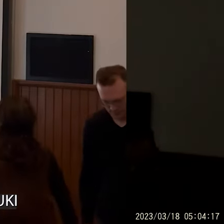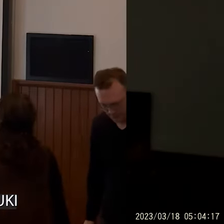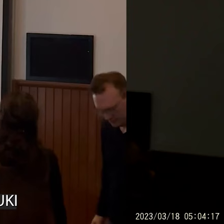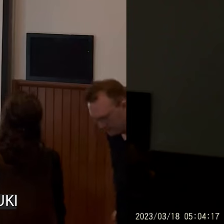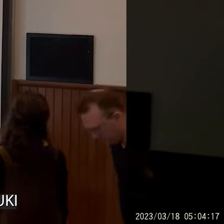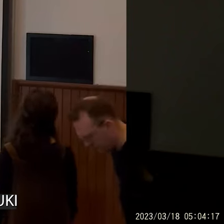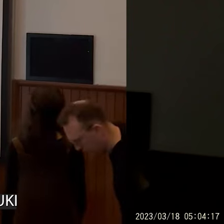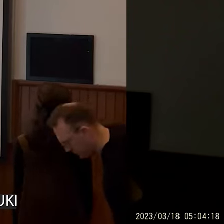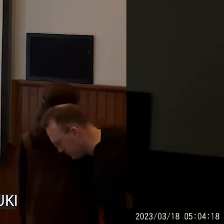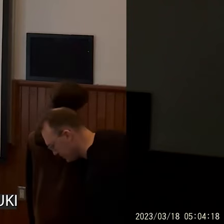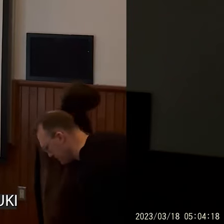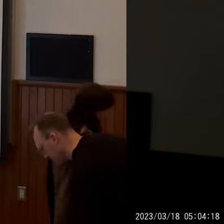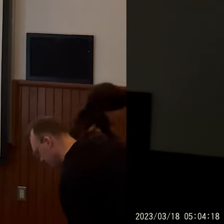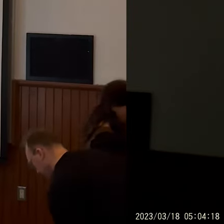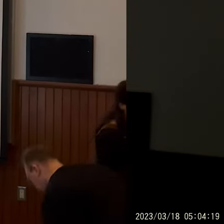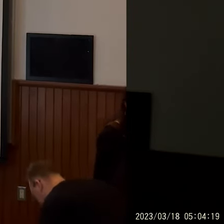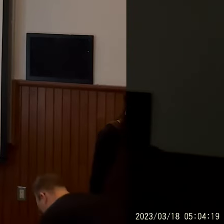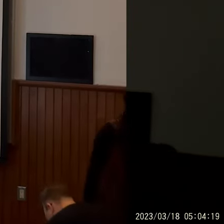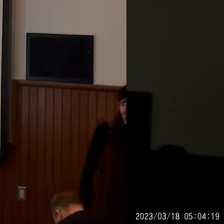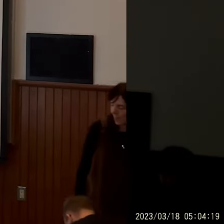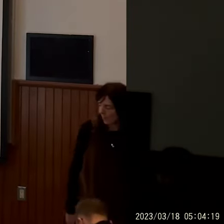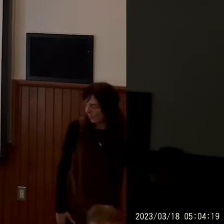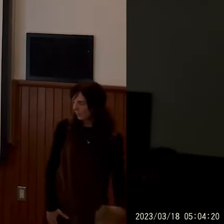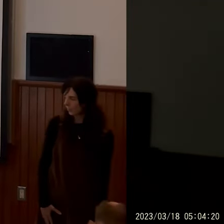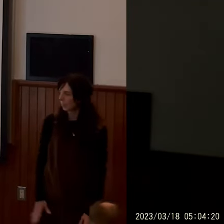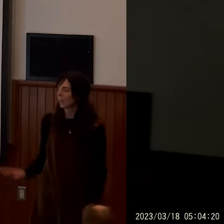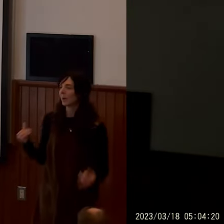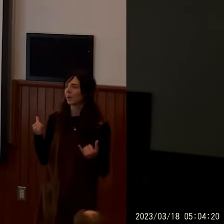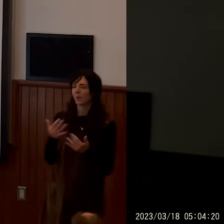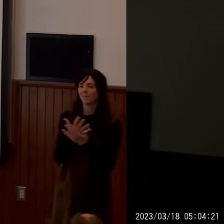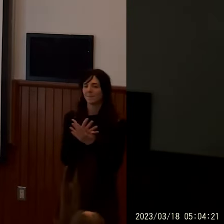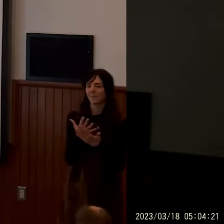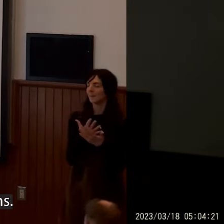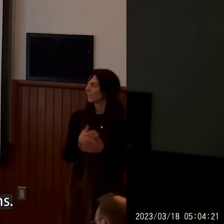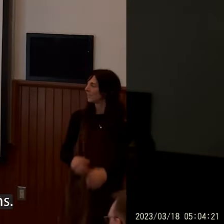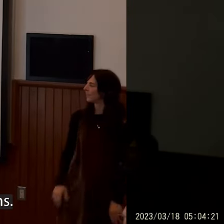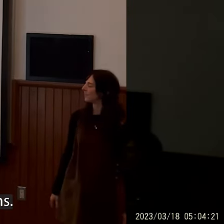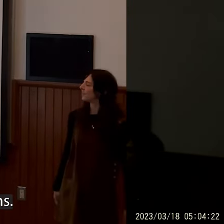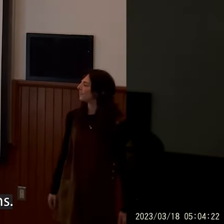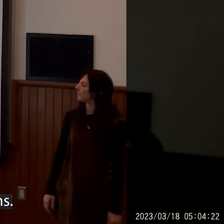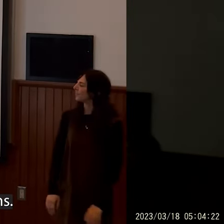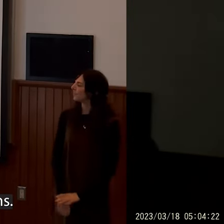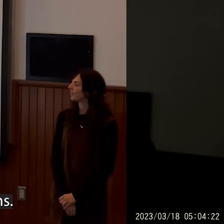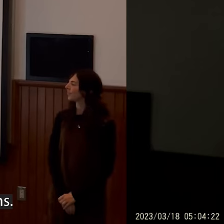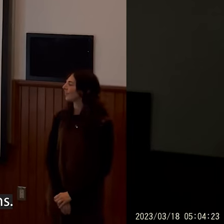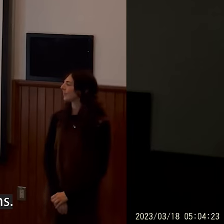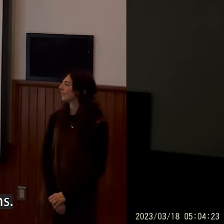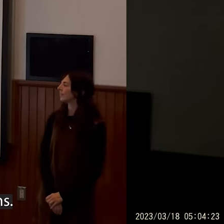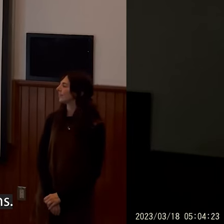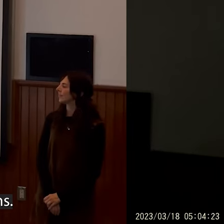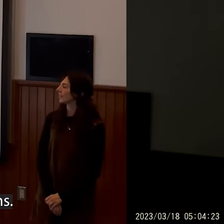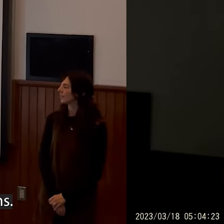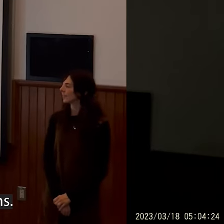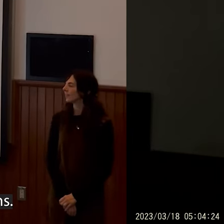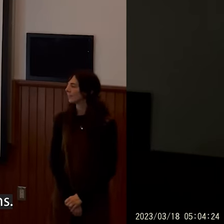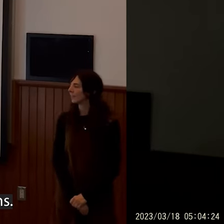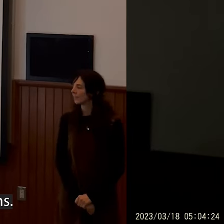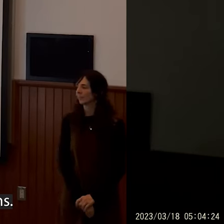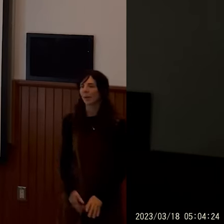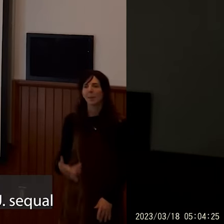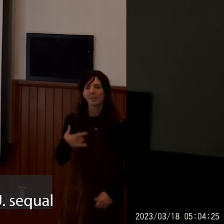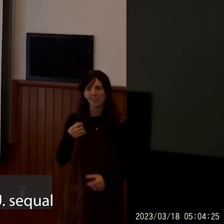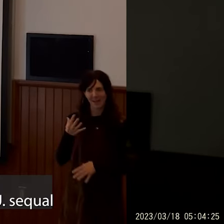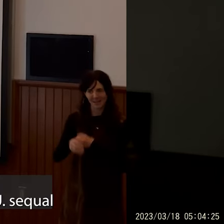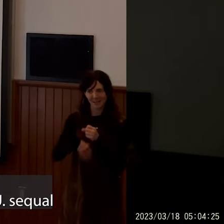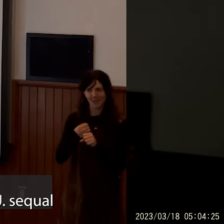Yuki, on time. Again, it seems takes me a long time to make films. So